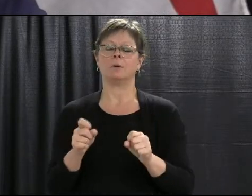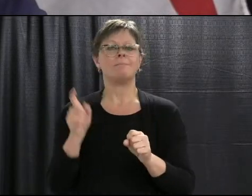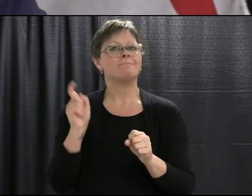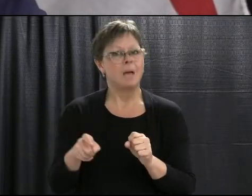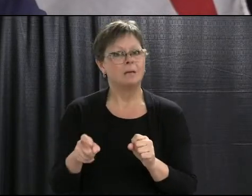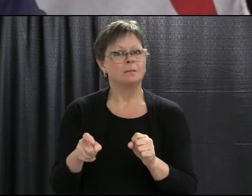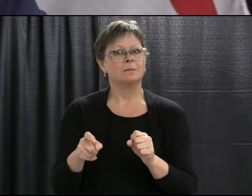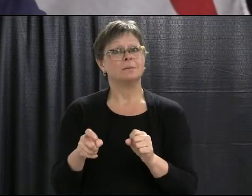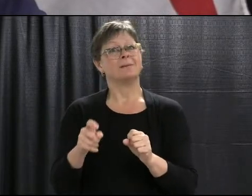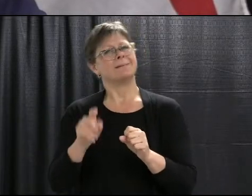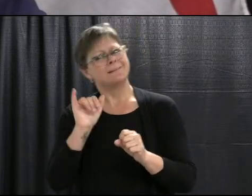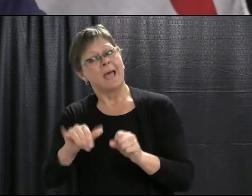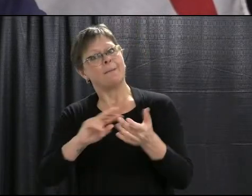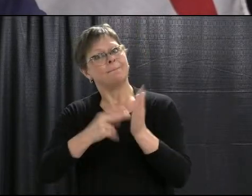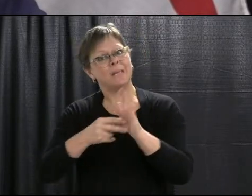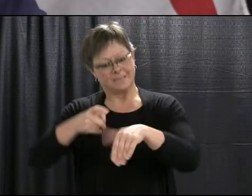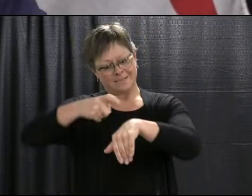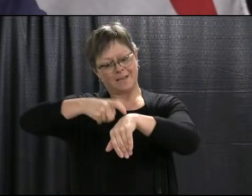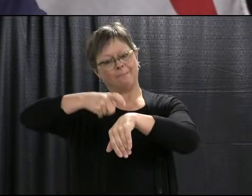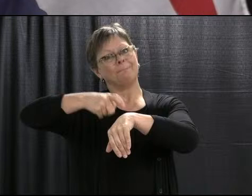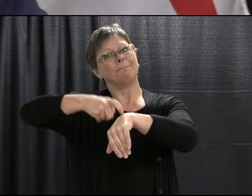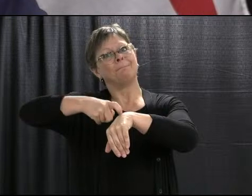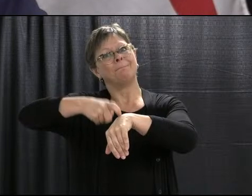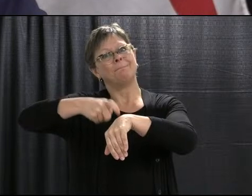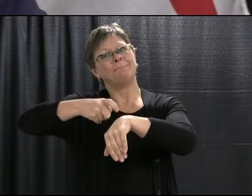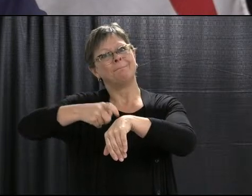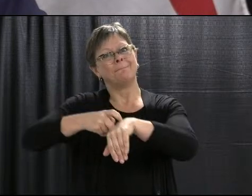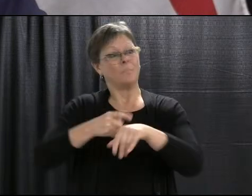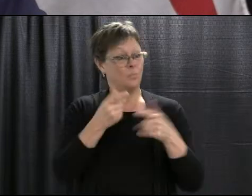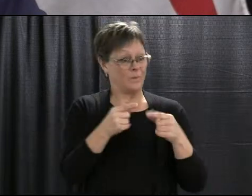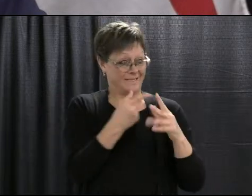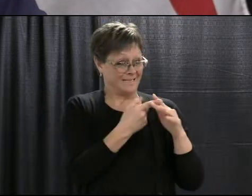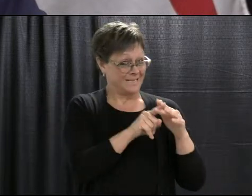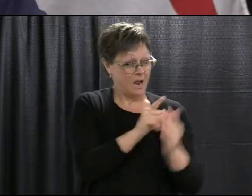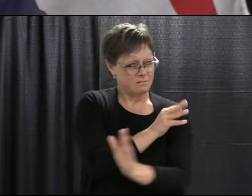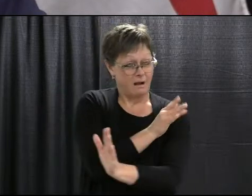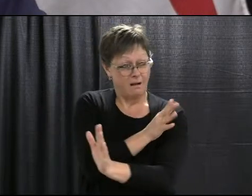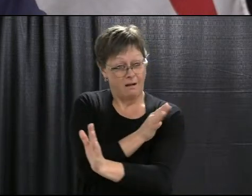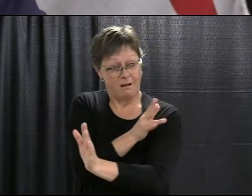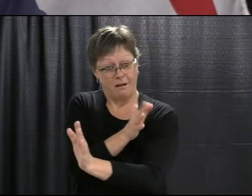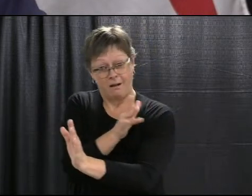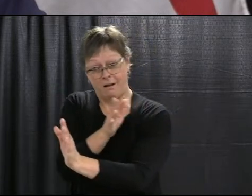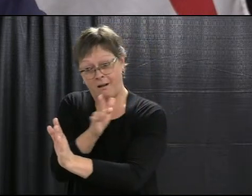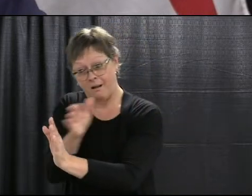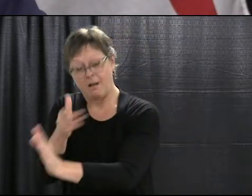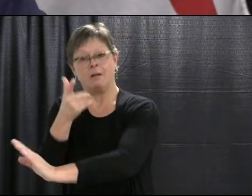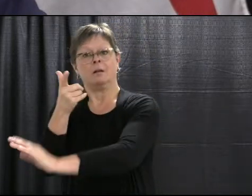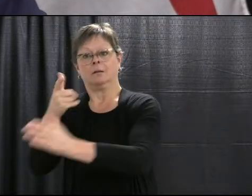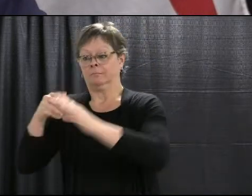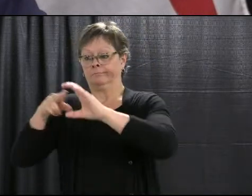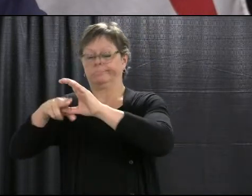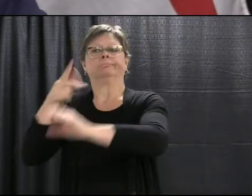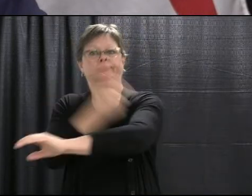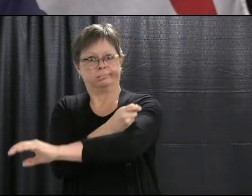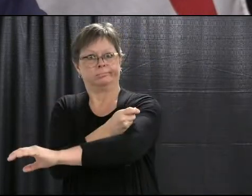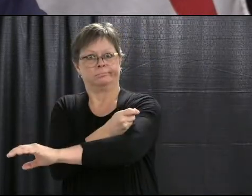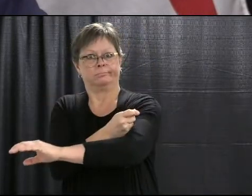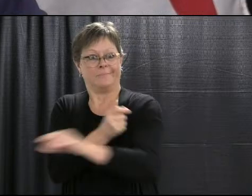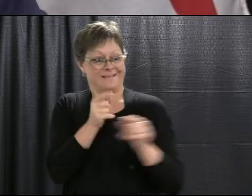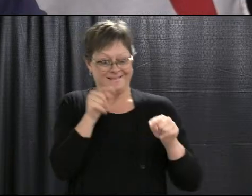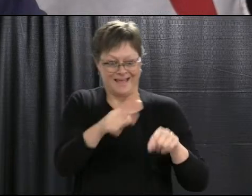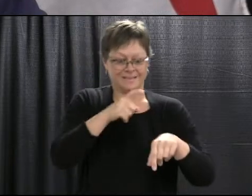that's all about measuring the time it takes for the various components of the pathway to allow those drugs to be